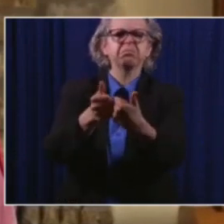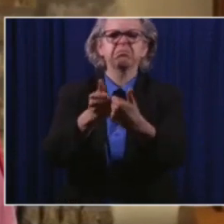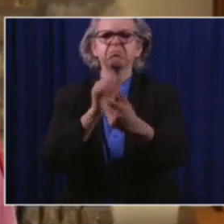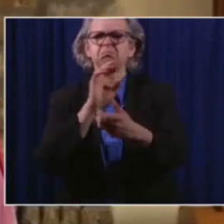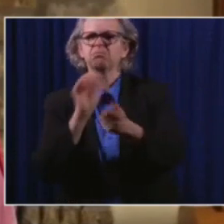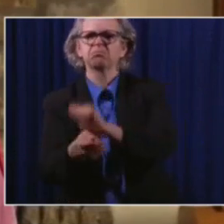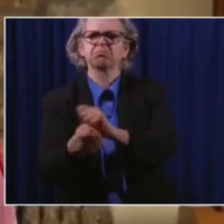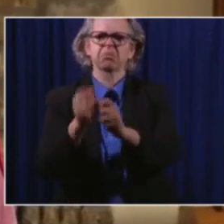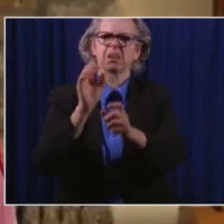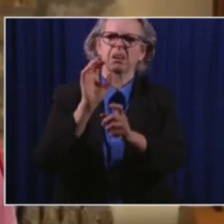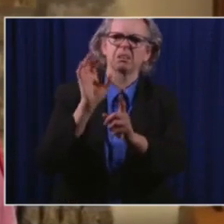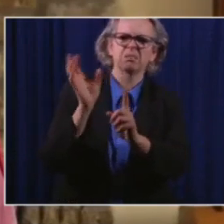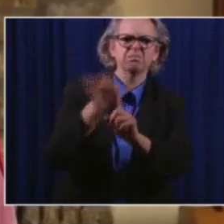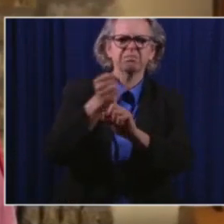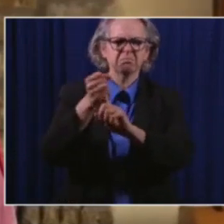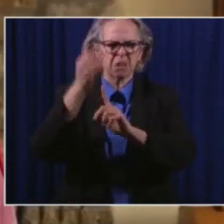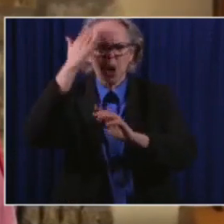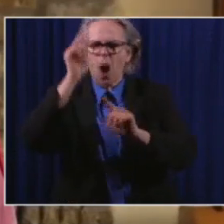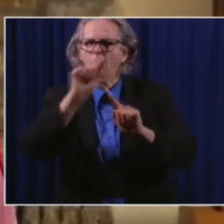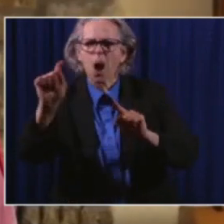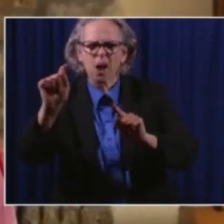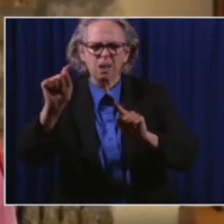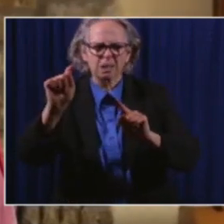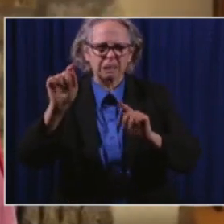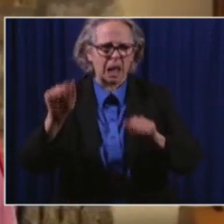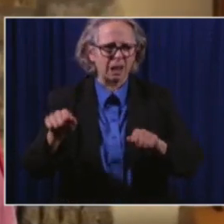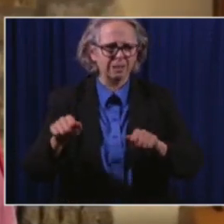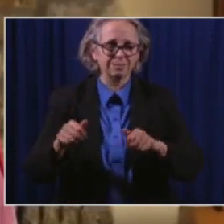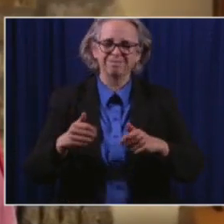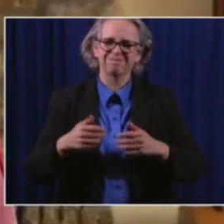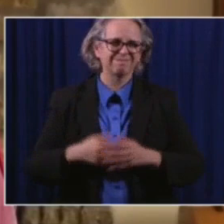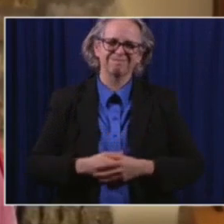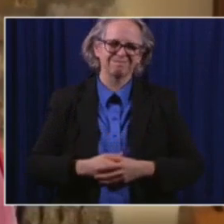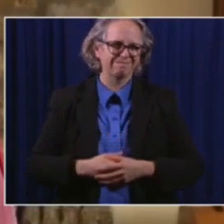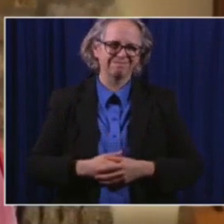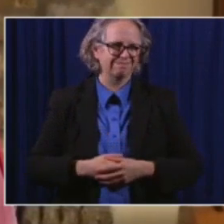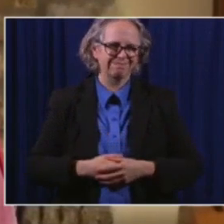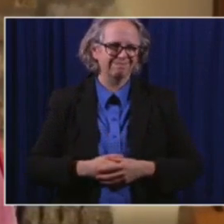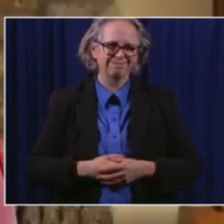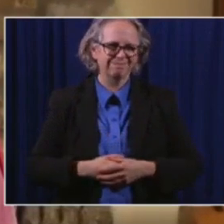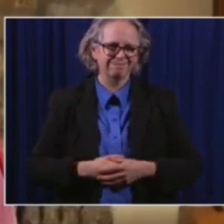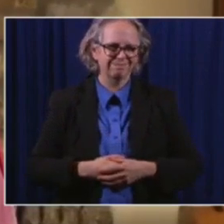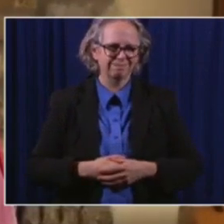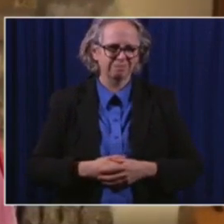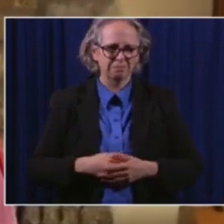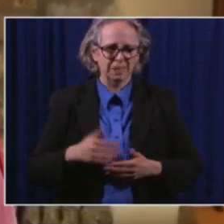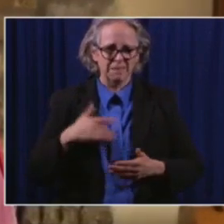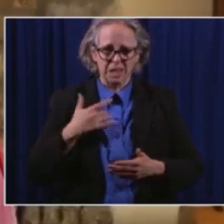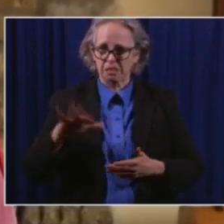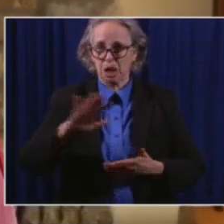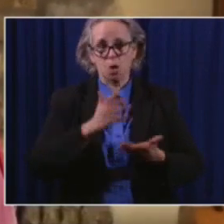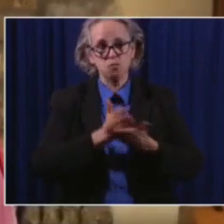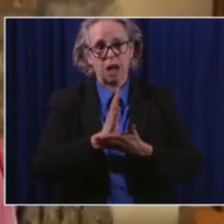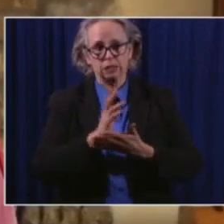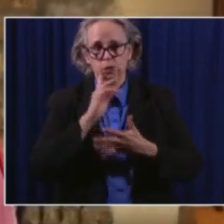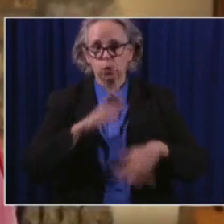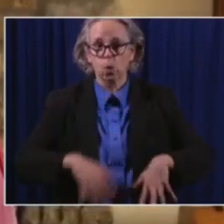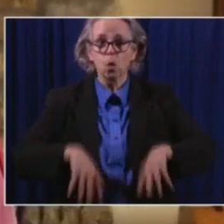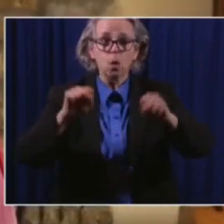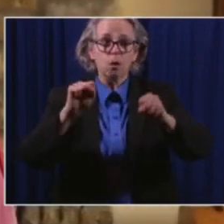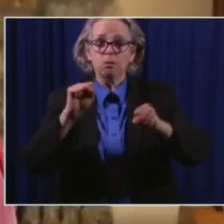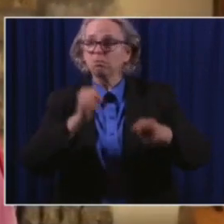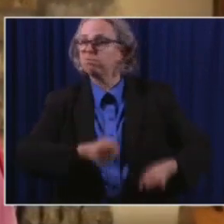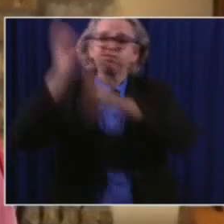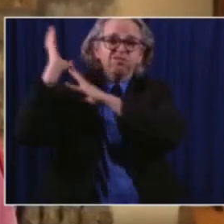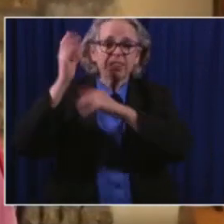illegitimate and that they have every right to go and basically overthrow the government in